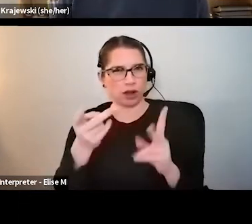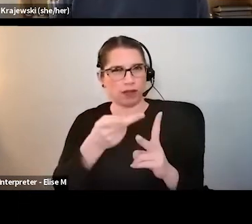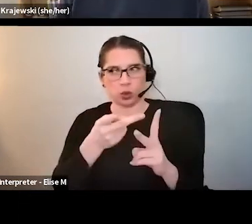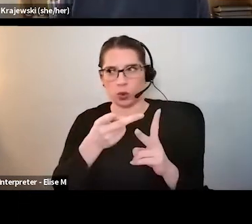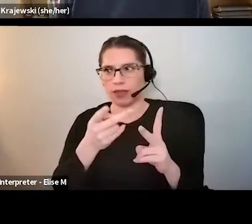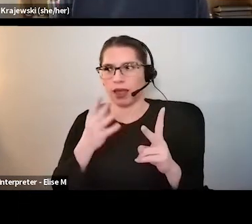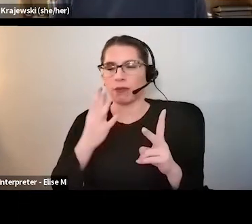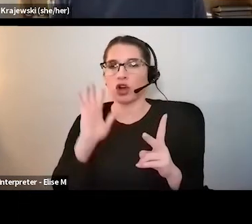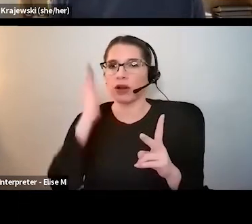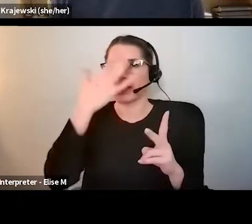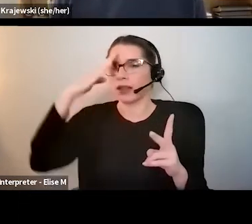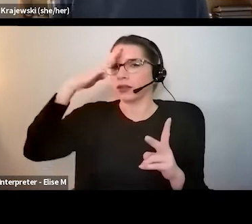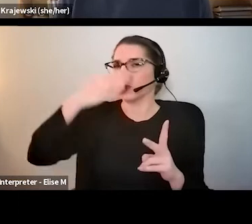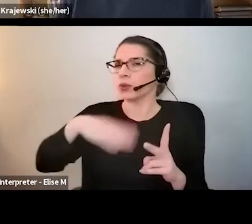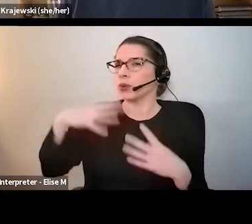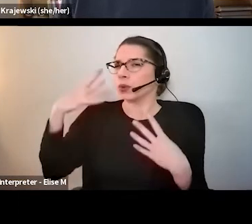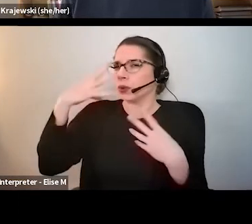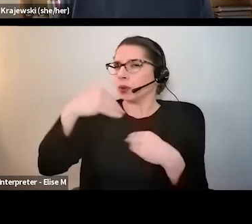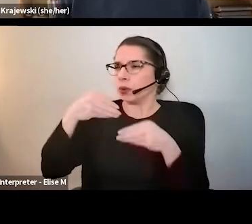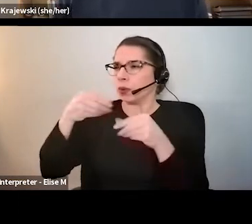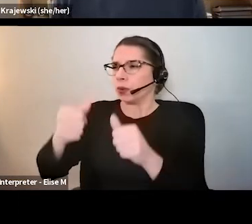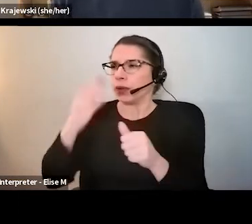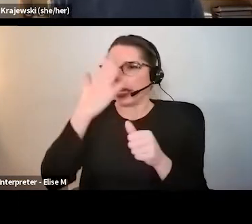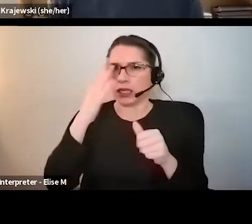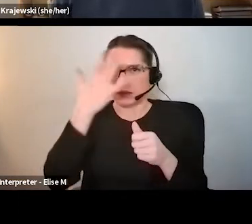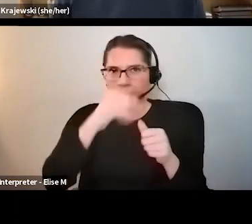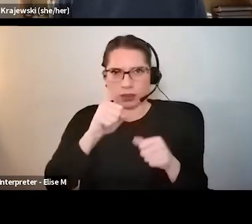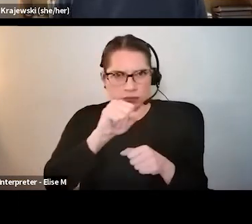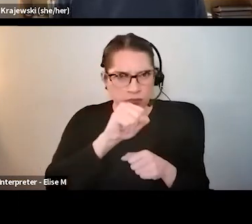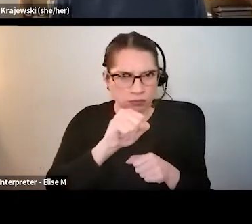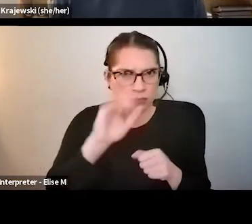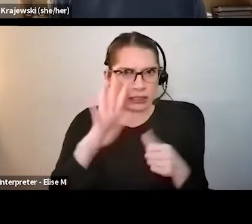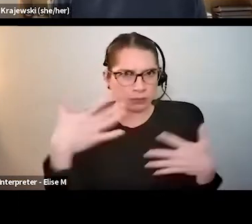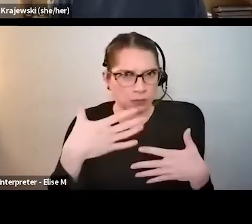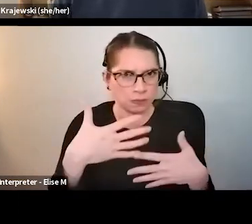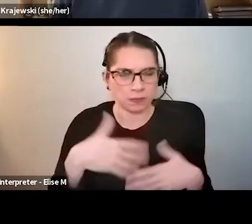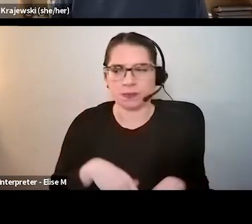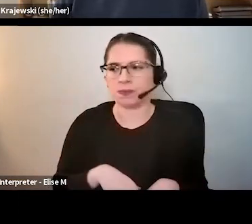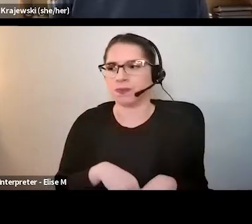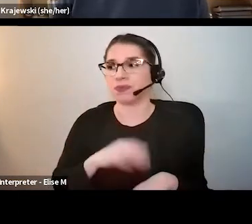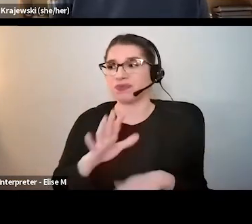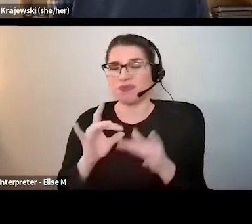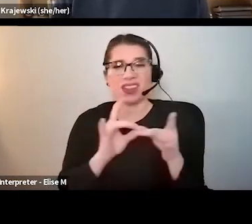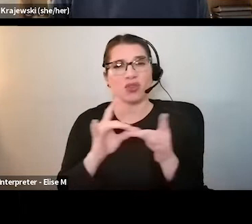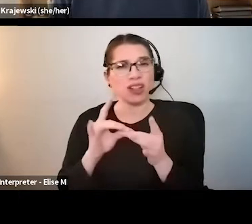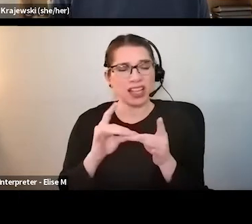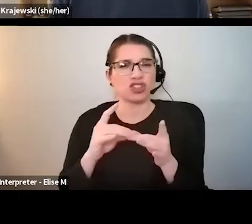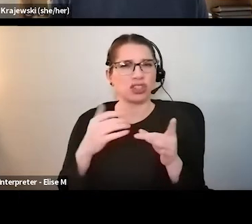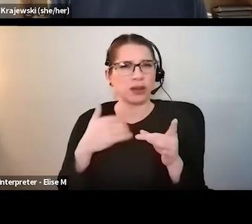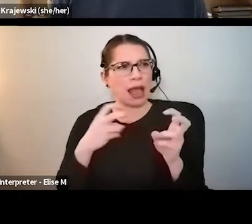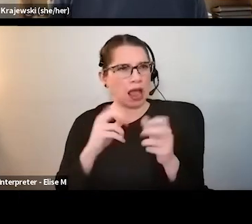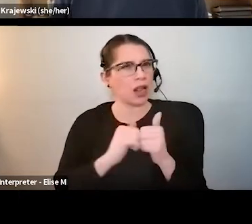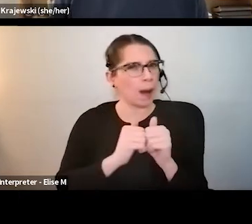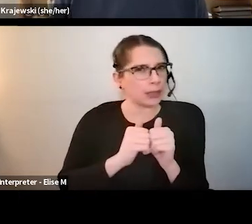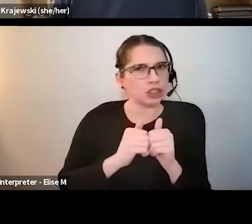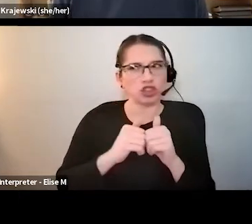face. Their partnership included artistic competition and interpersonal conflicts, but also